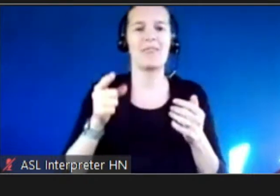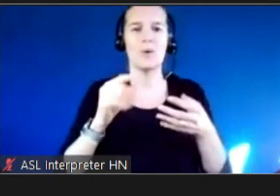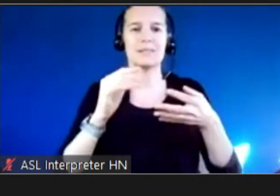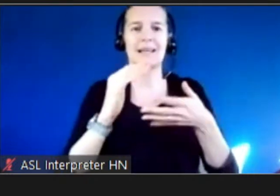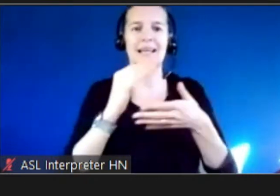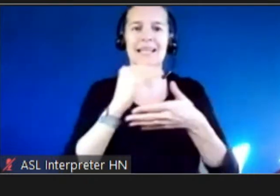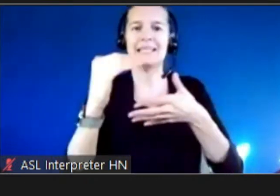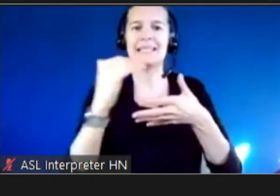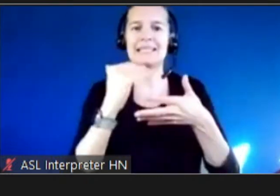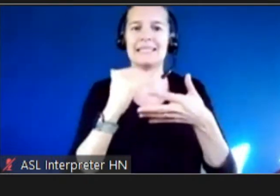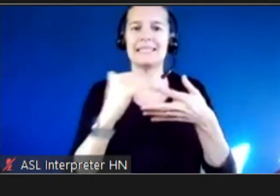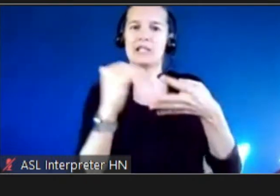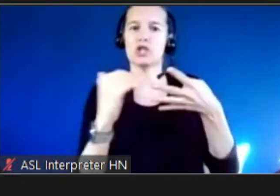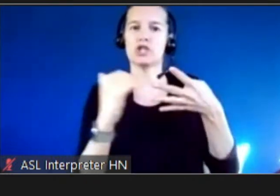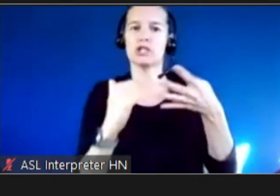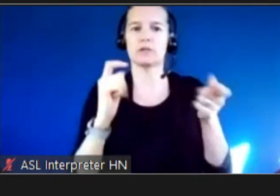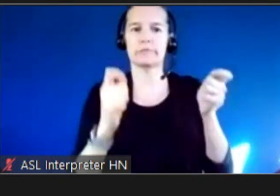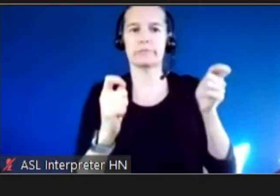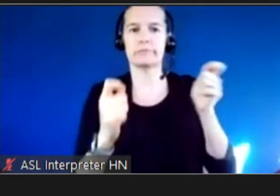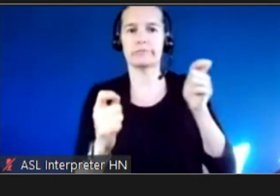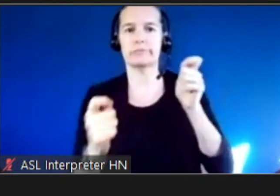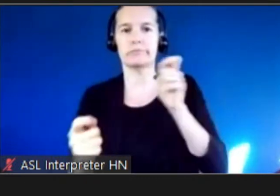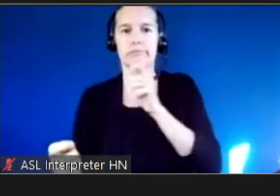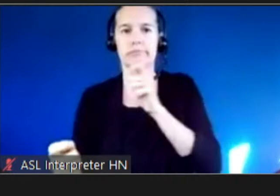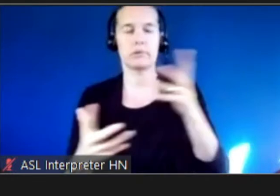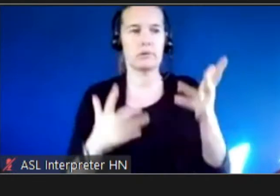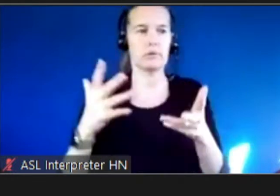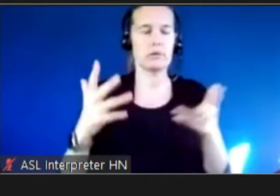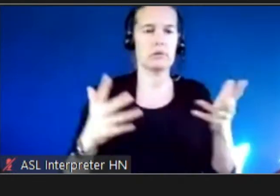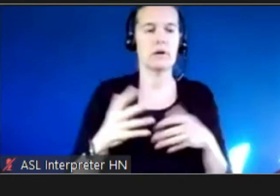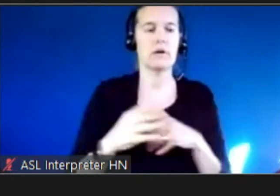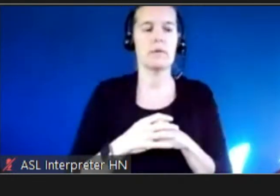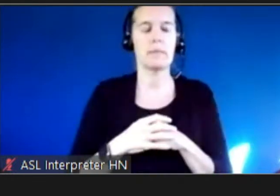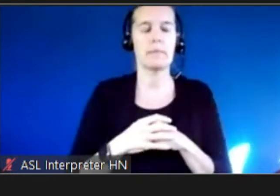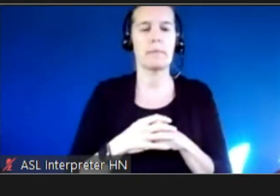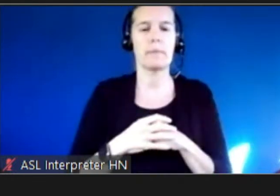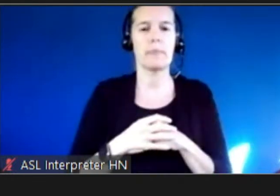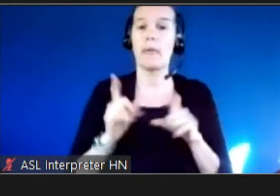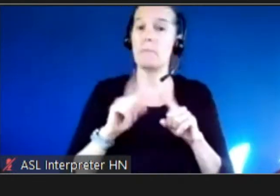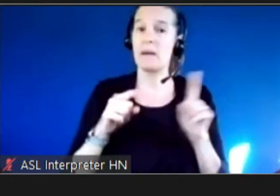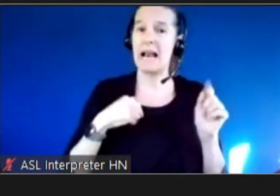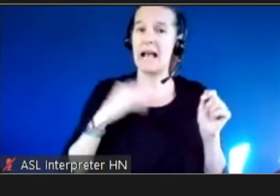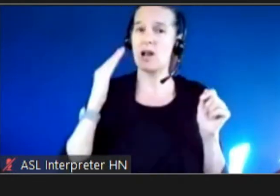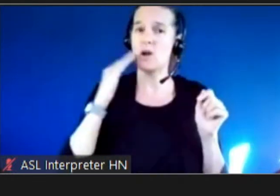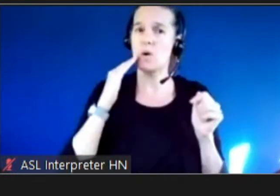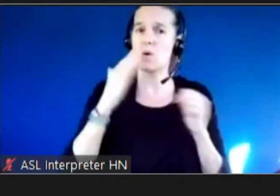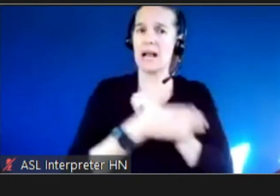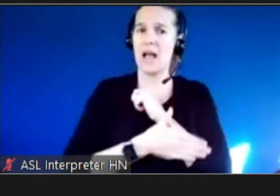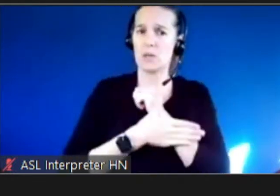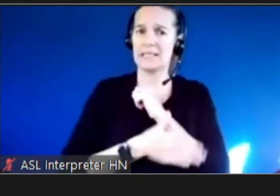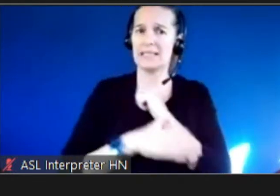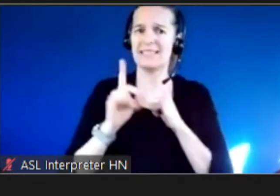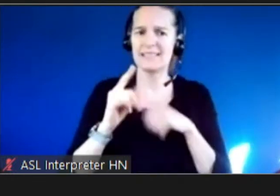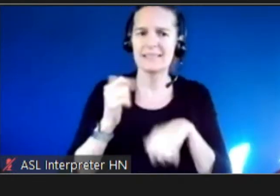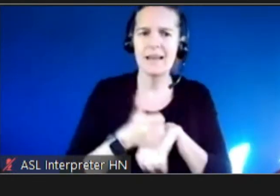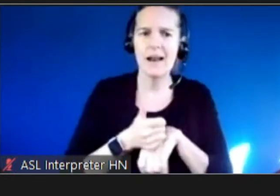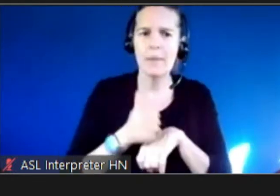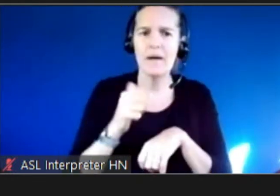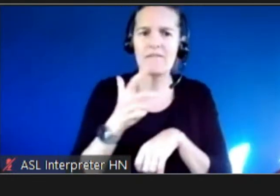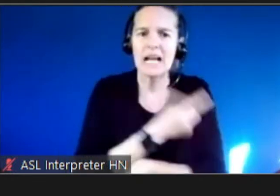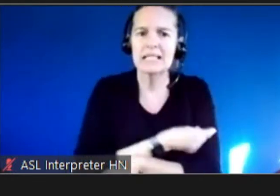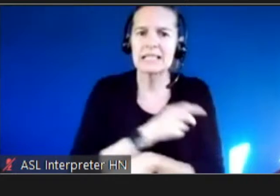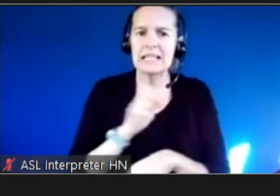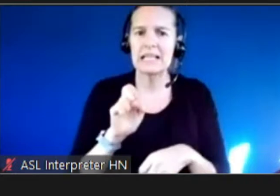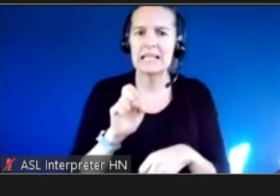over time. But I know the county established a vaccine ethics committee in